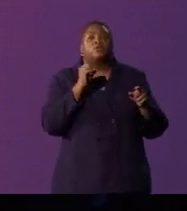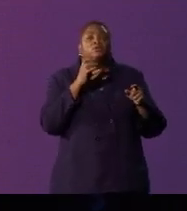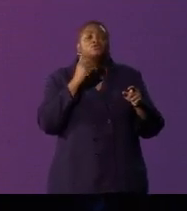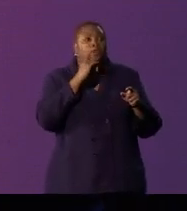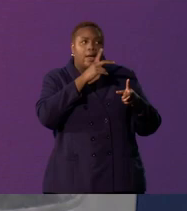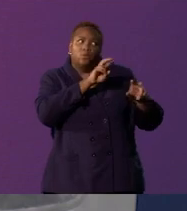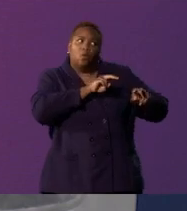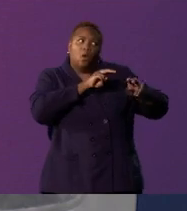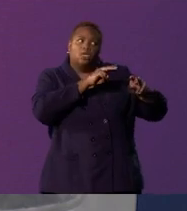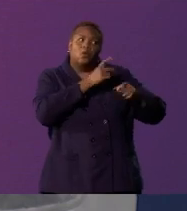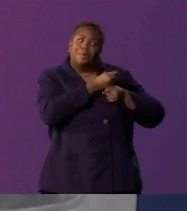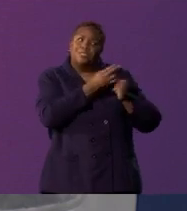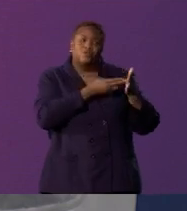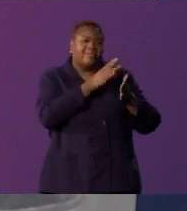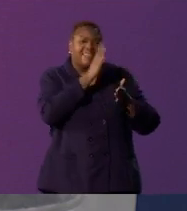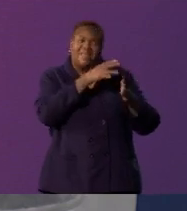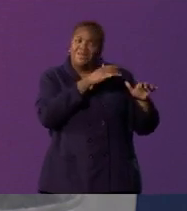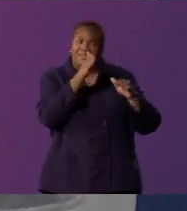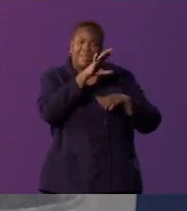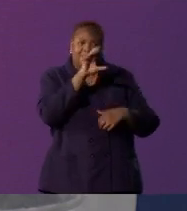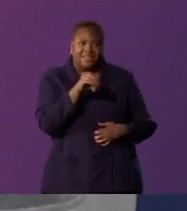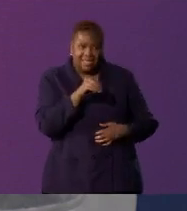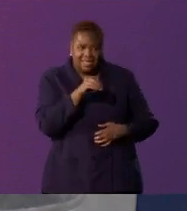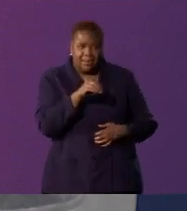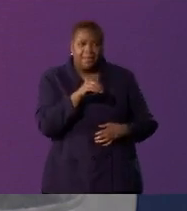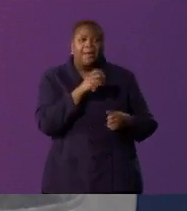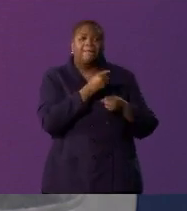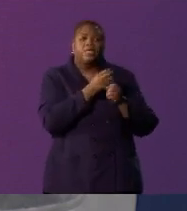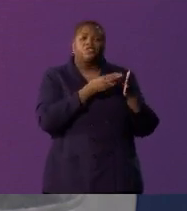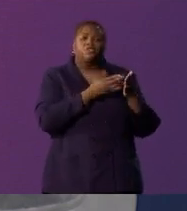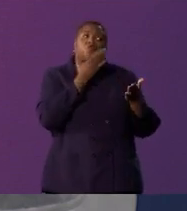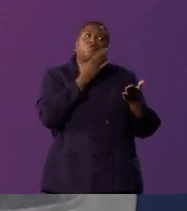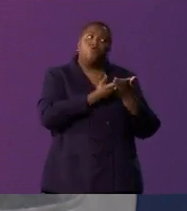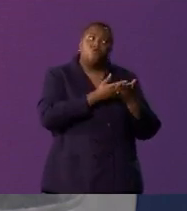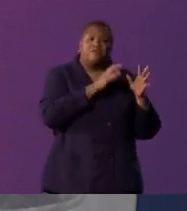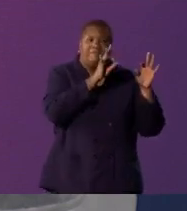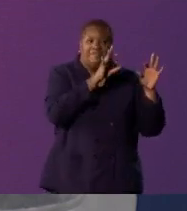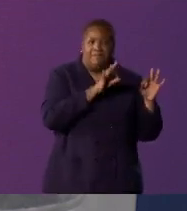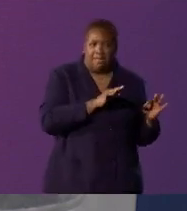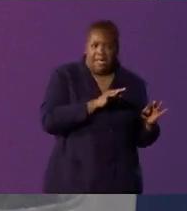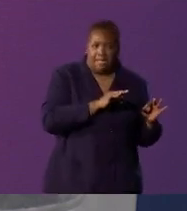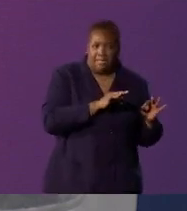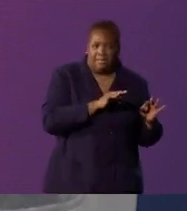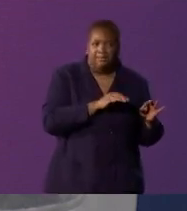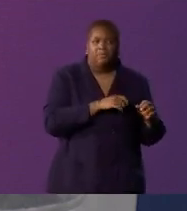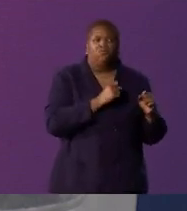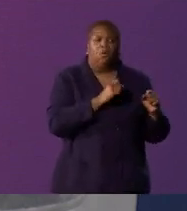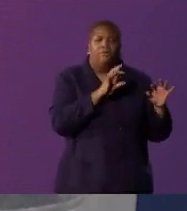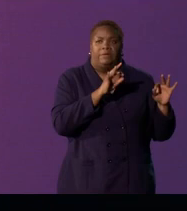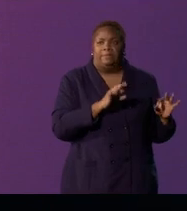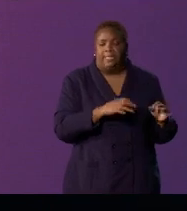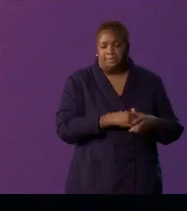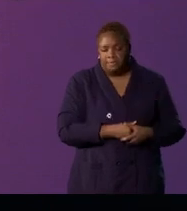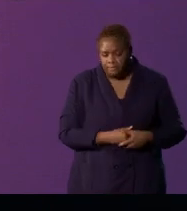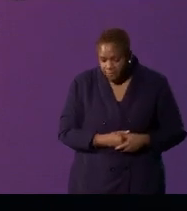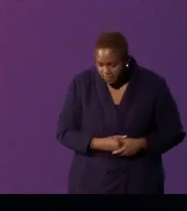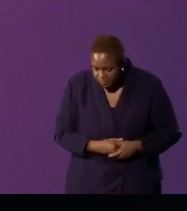left the company. I made sure they got brutal feedback, good and bad. And so